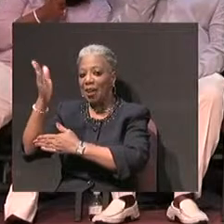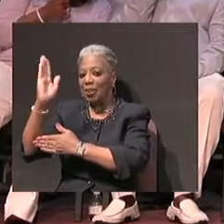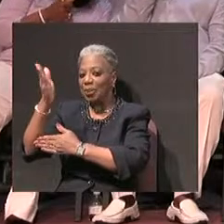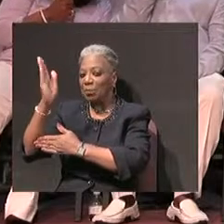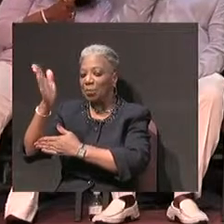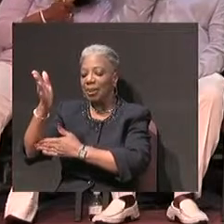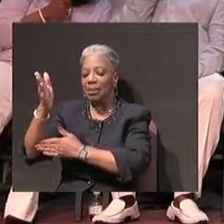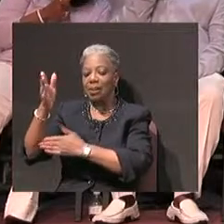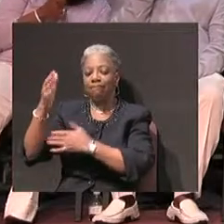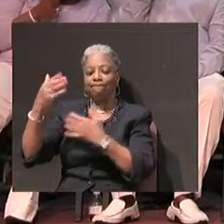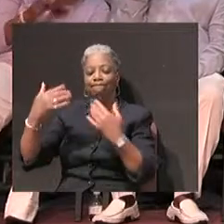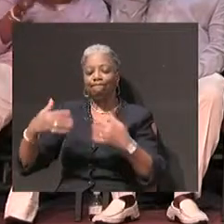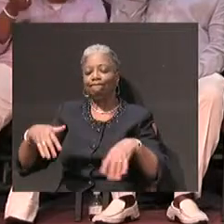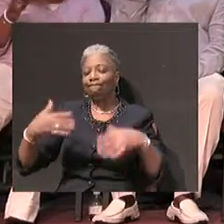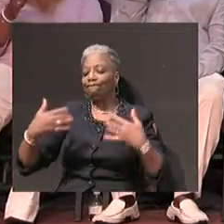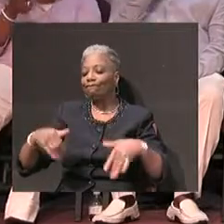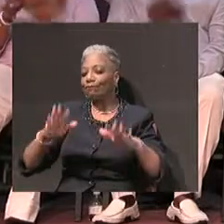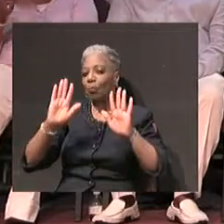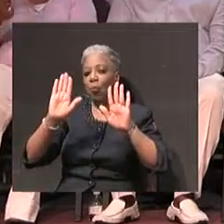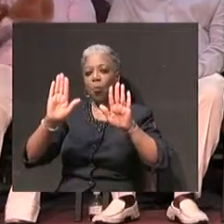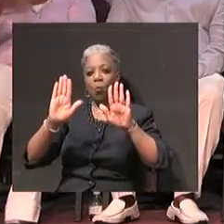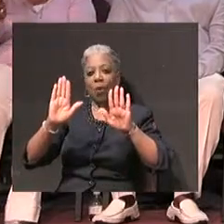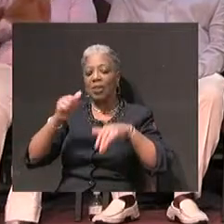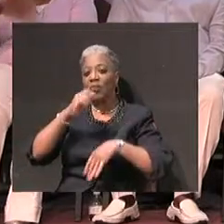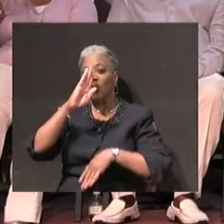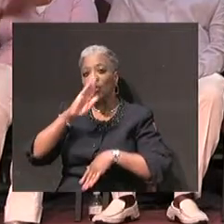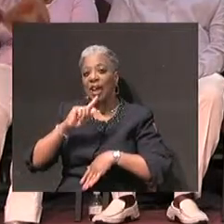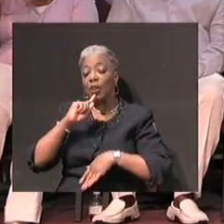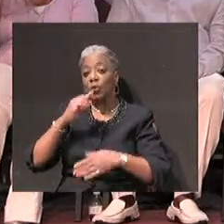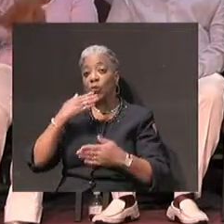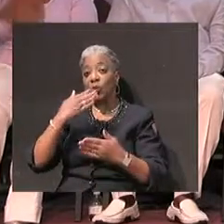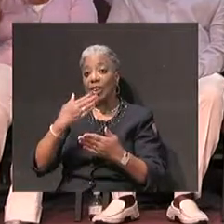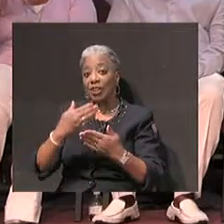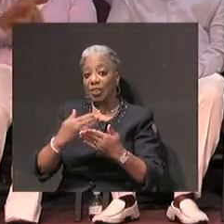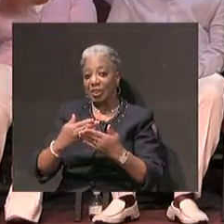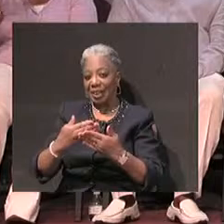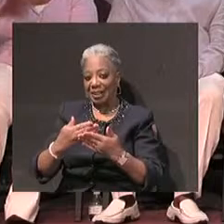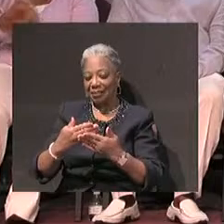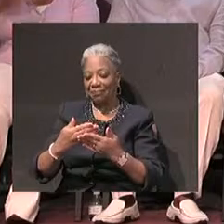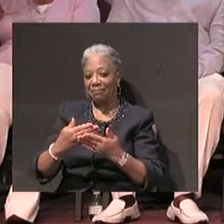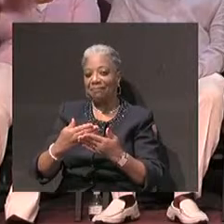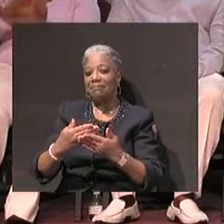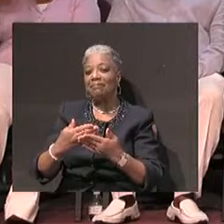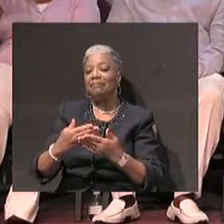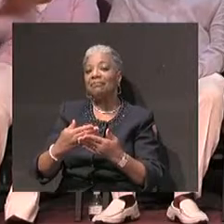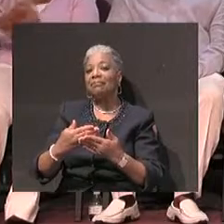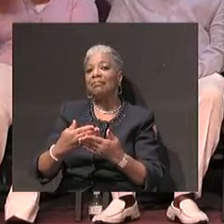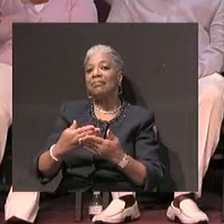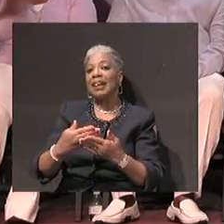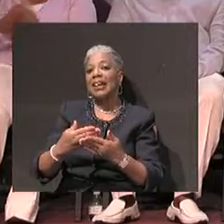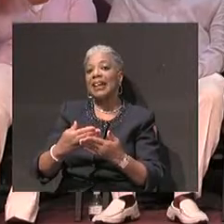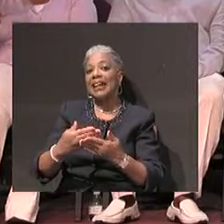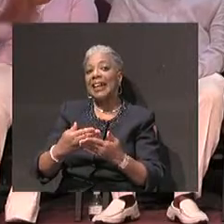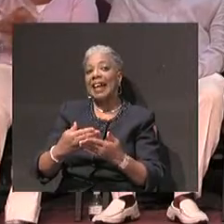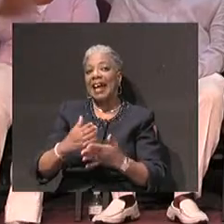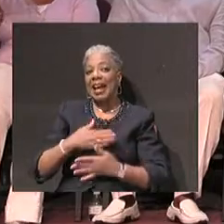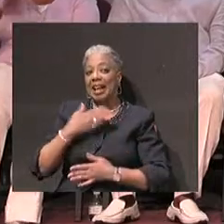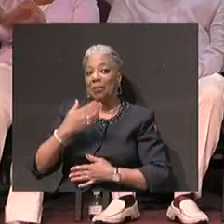Amen. Great preachers. Sister Audrey, so good to see you. She's wonderful. And your husband's all right, too.